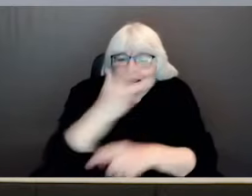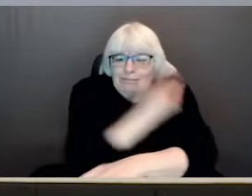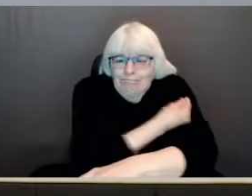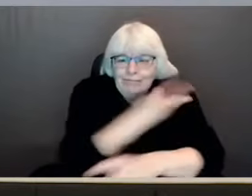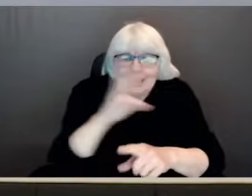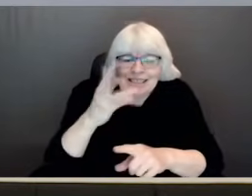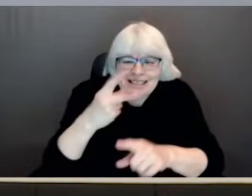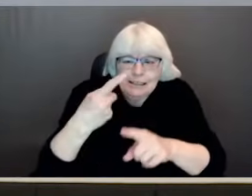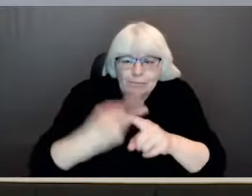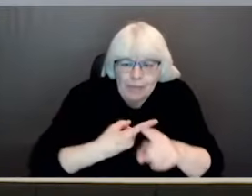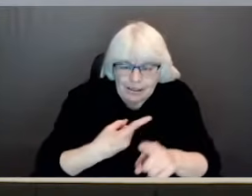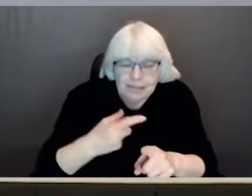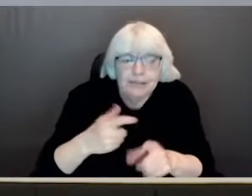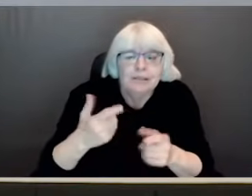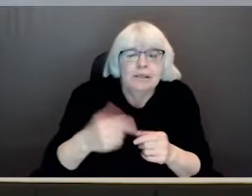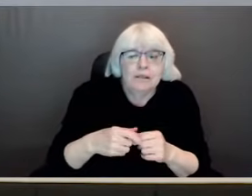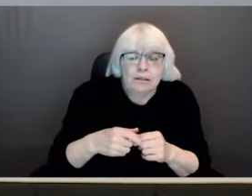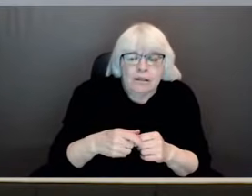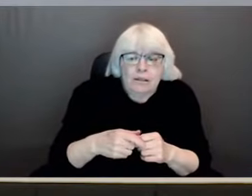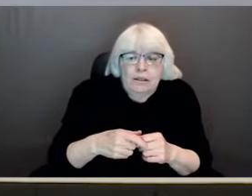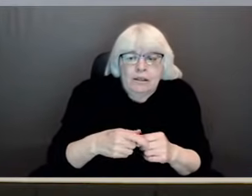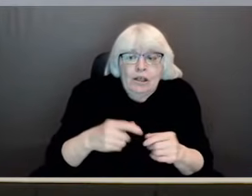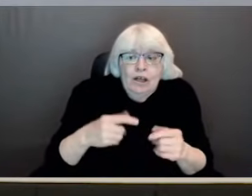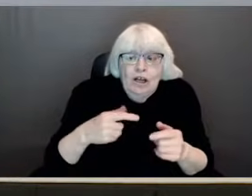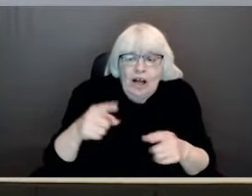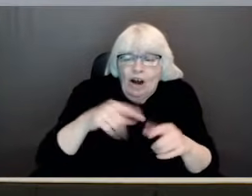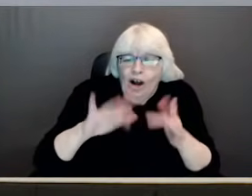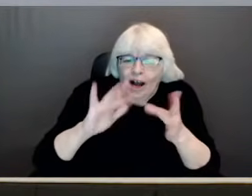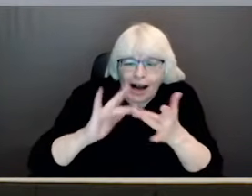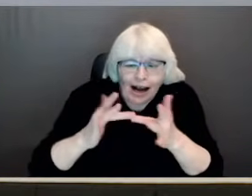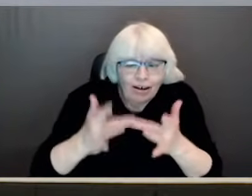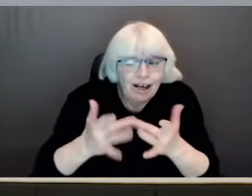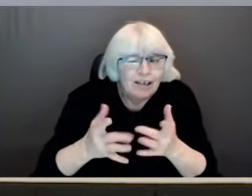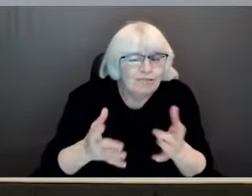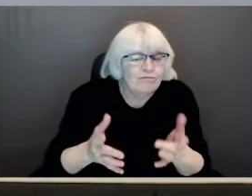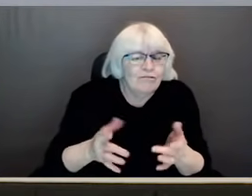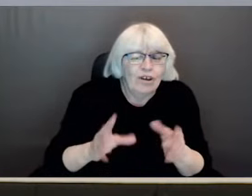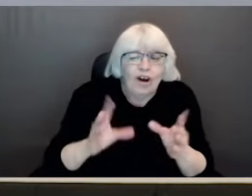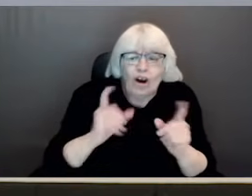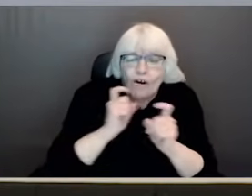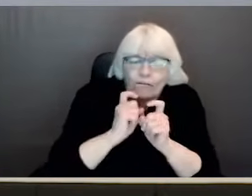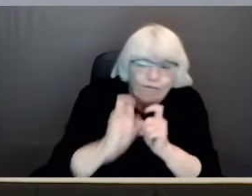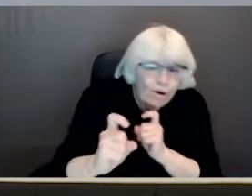with a public health clinic or call the vaccine booking line at